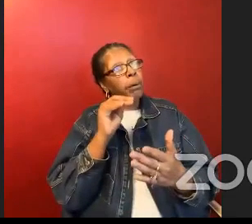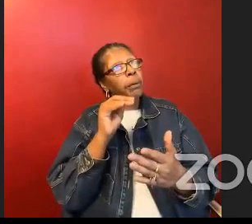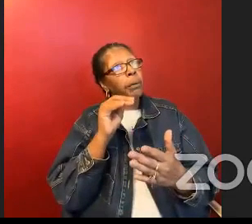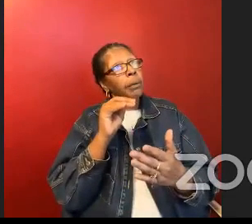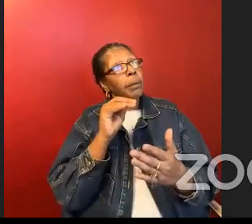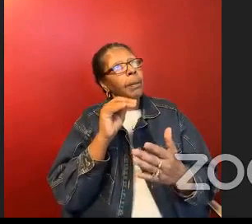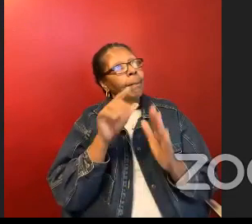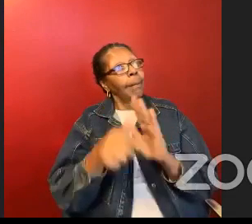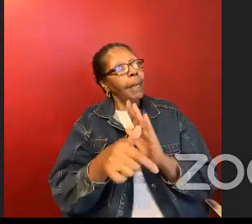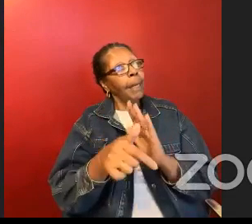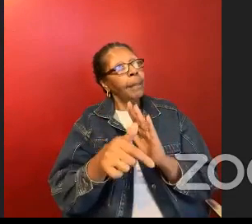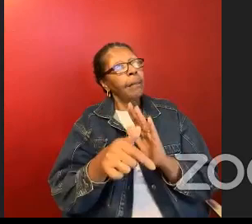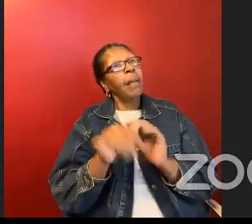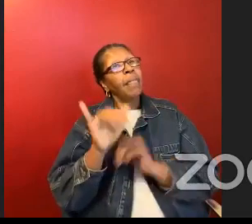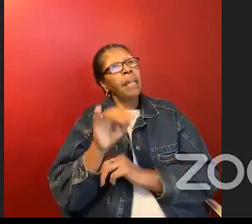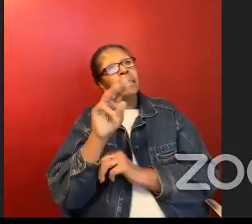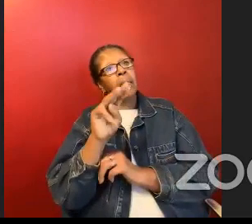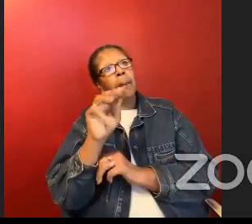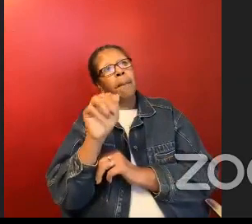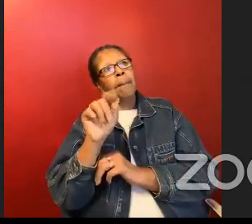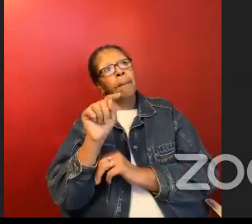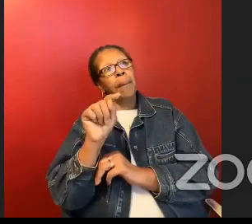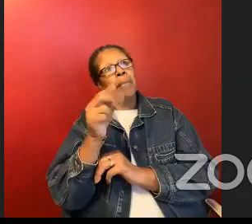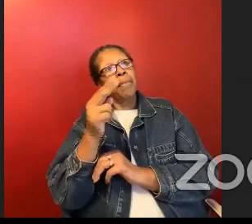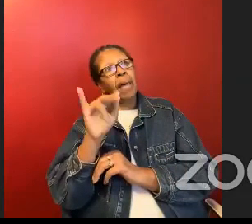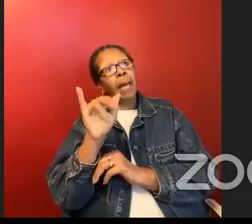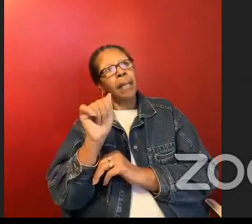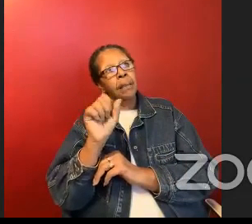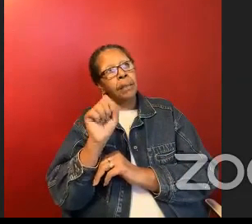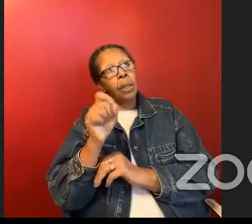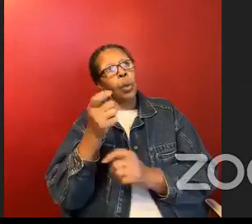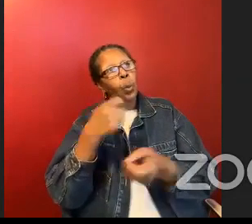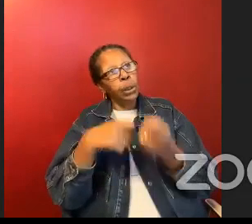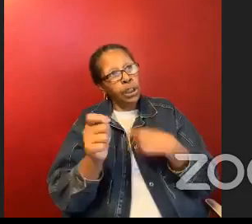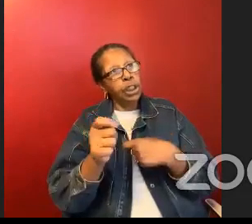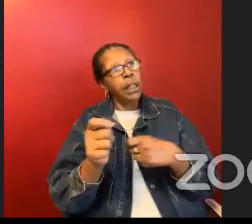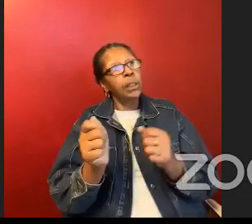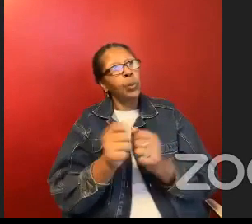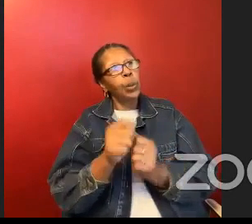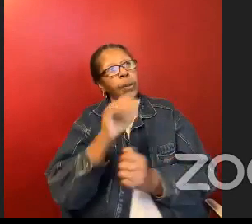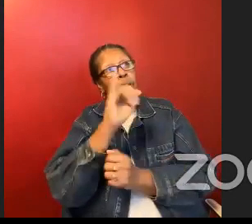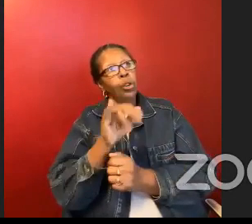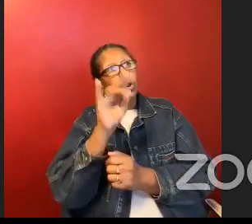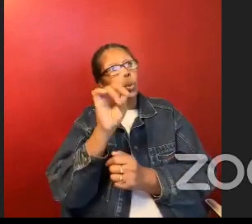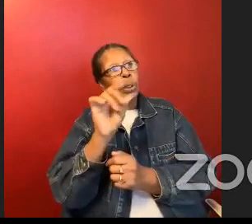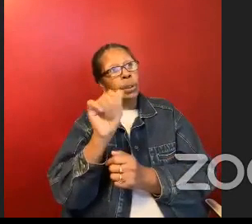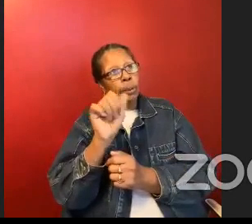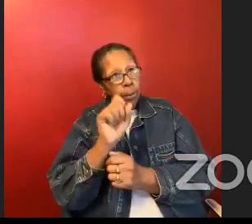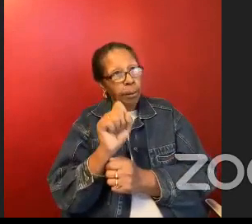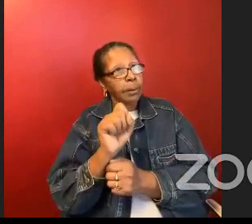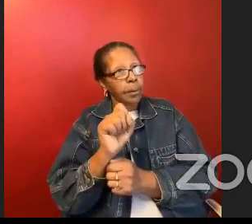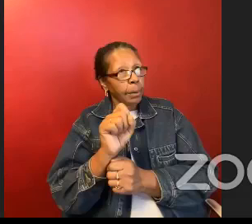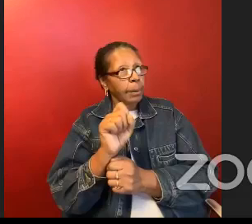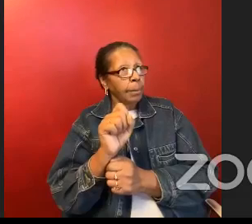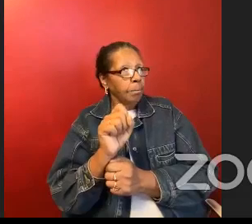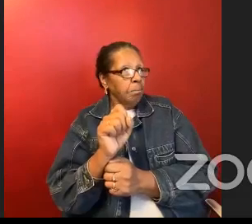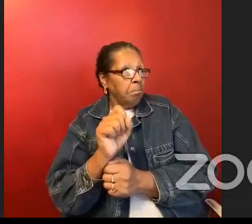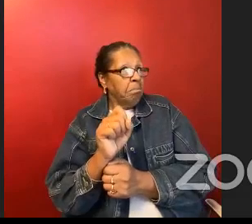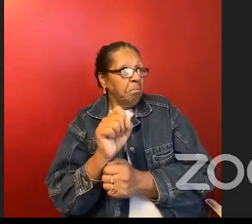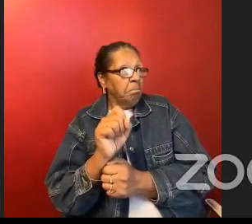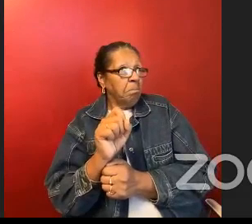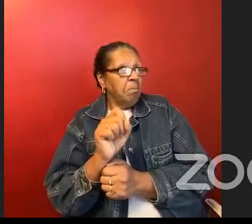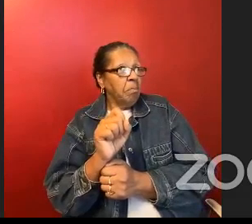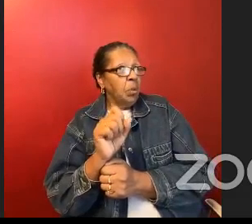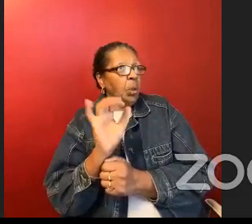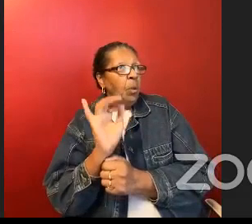be Matthias, who took the place of Judas to become the replacement for the 12th apostle who